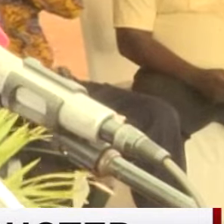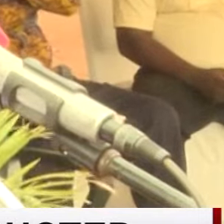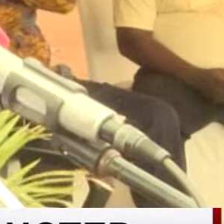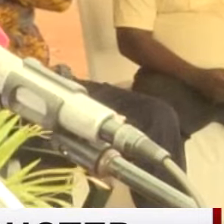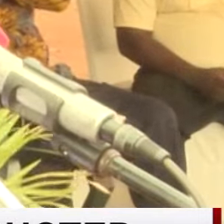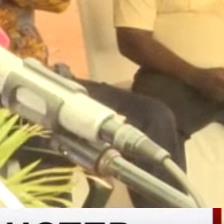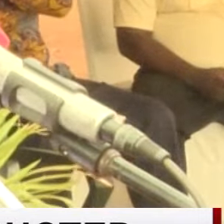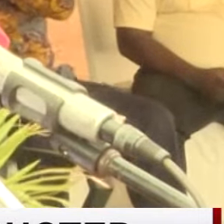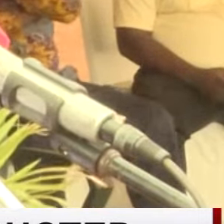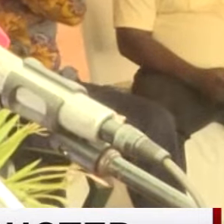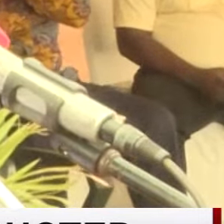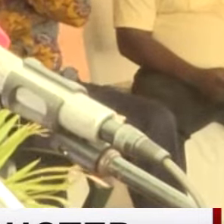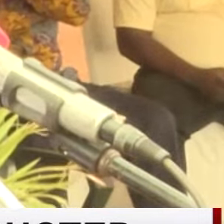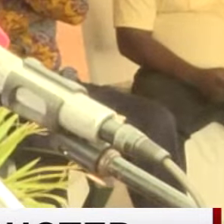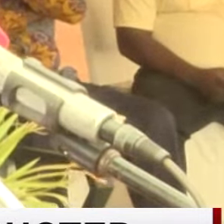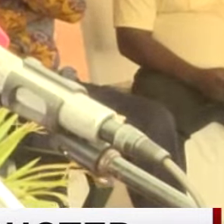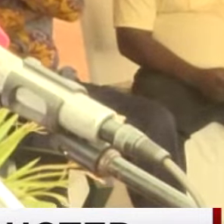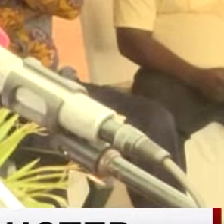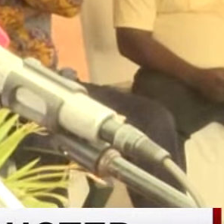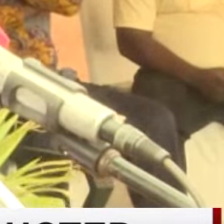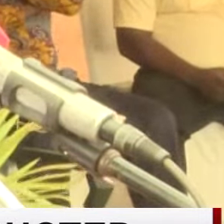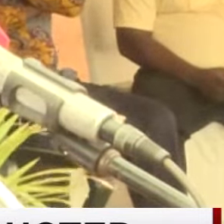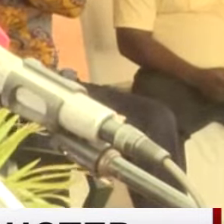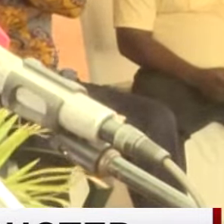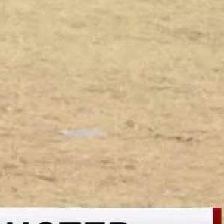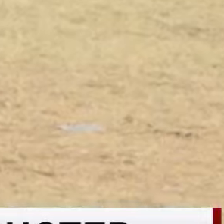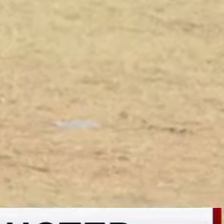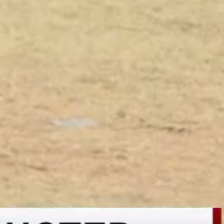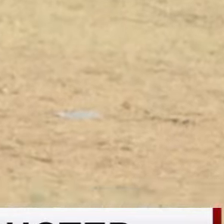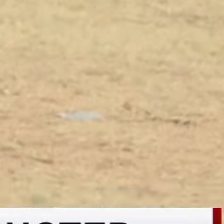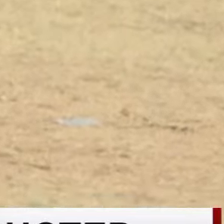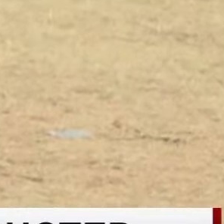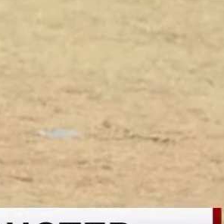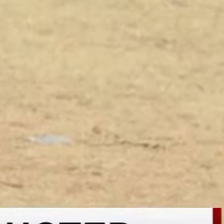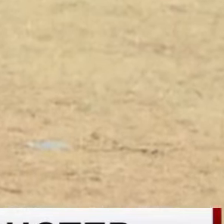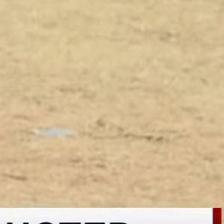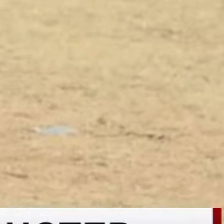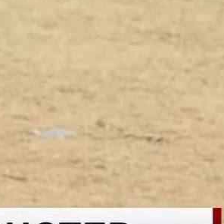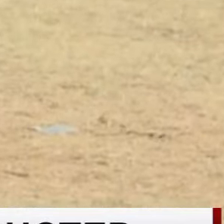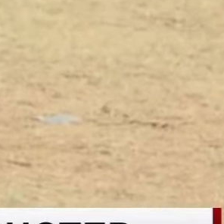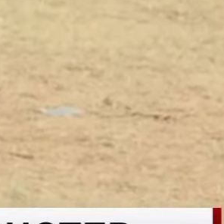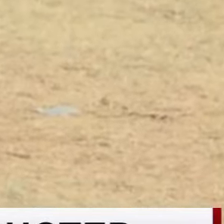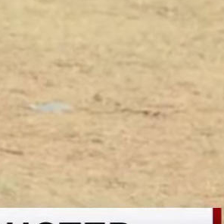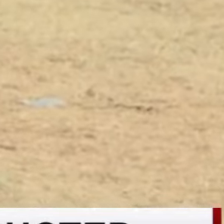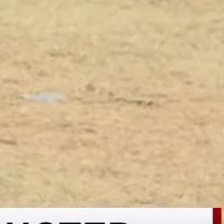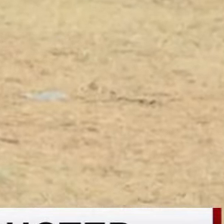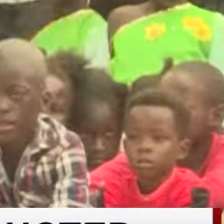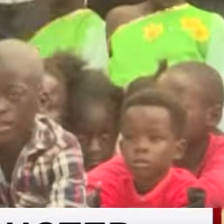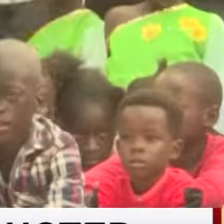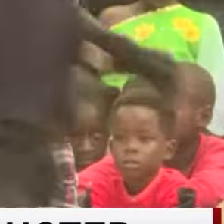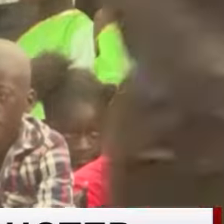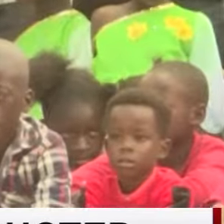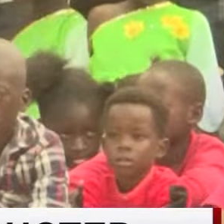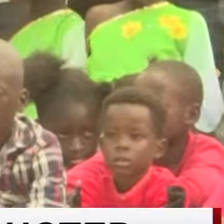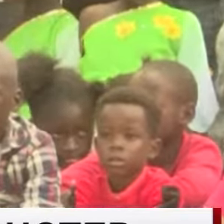we also diversify our agriculture. The 46th Eastern Provincial Agriculture Show was